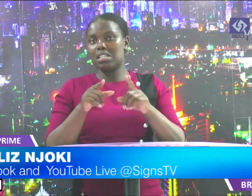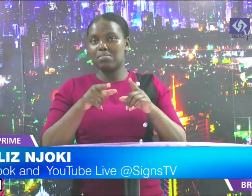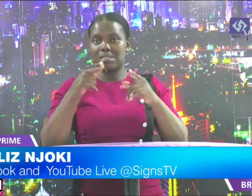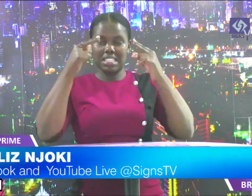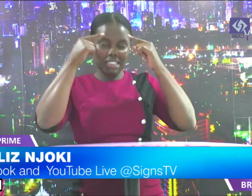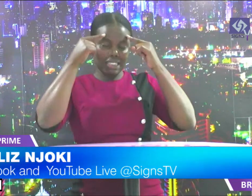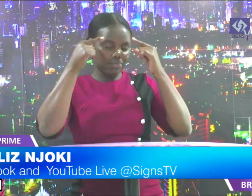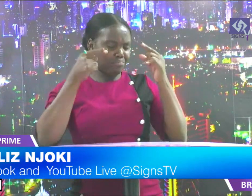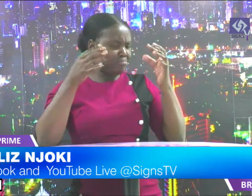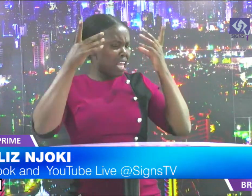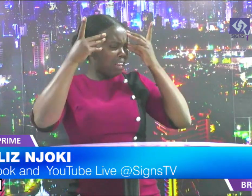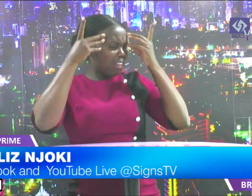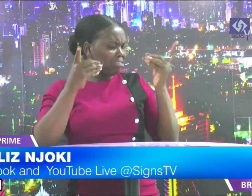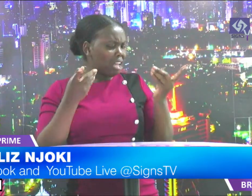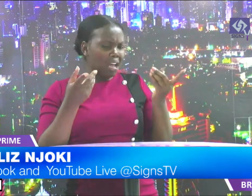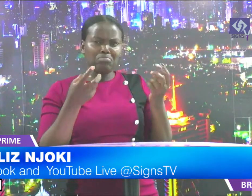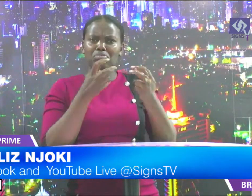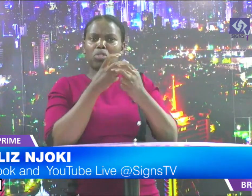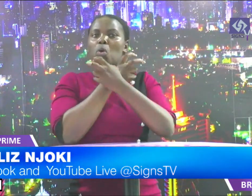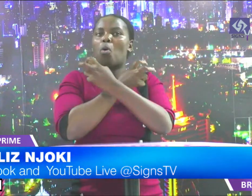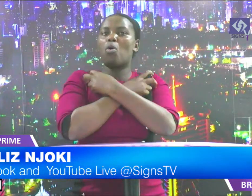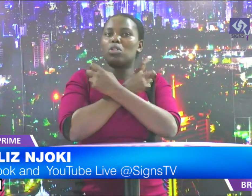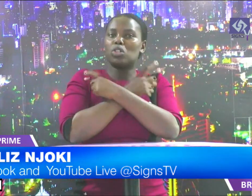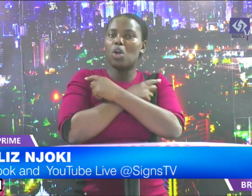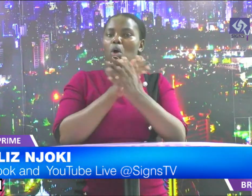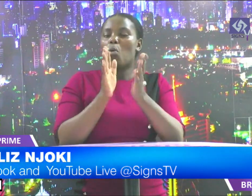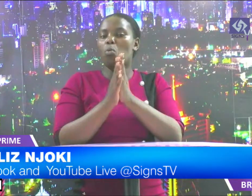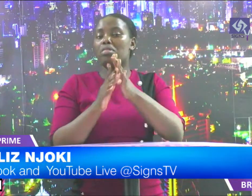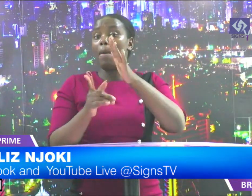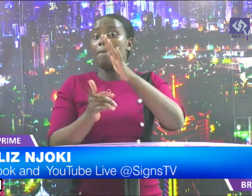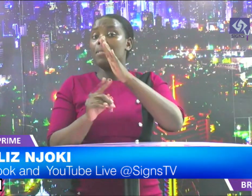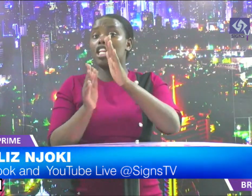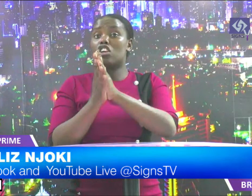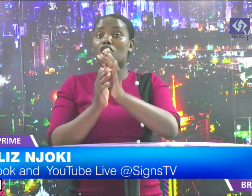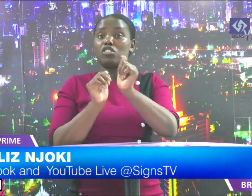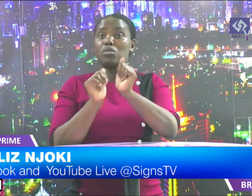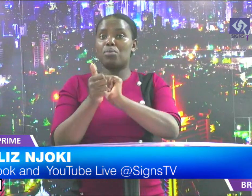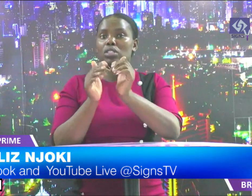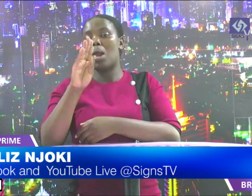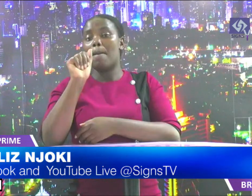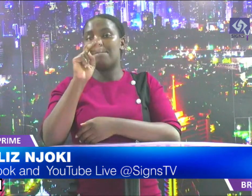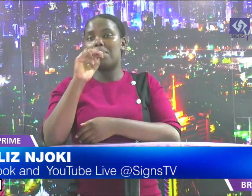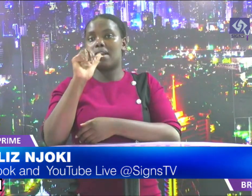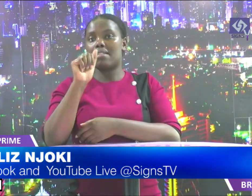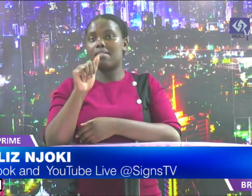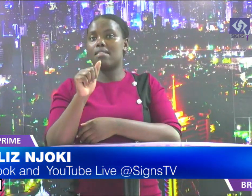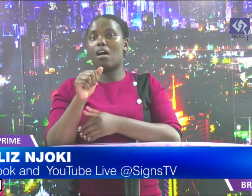logistical challenges for their decisions after consultations with the